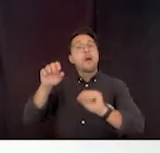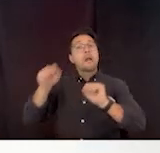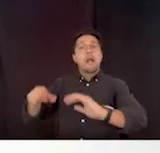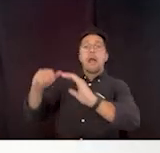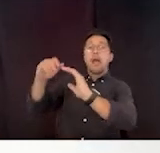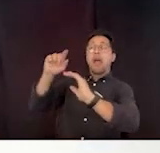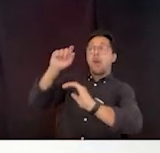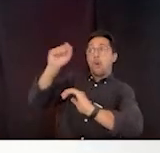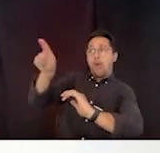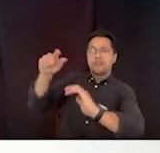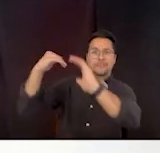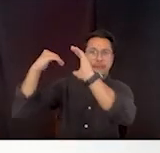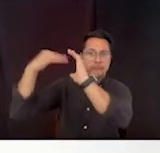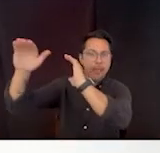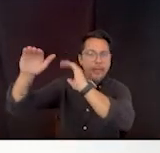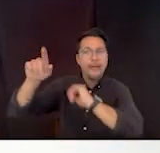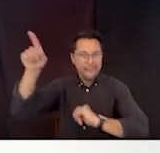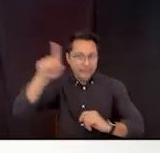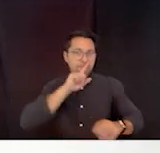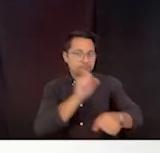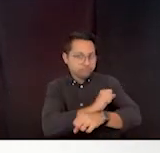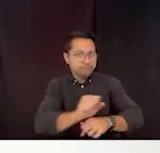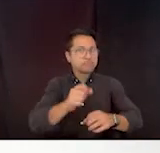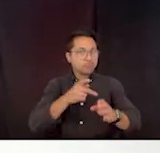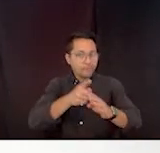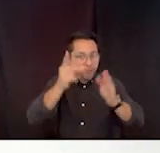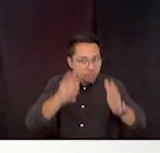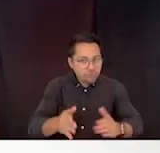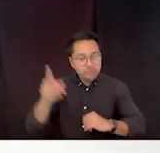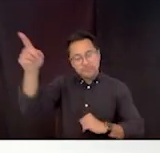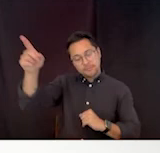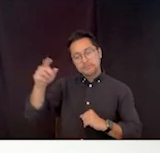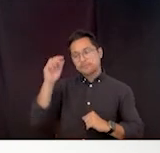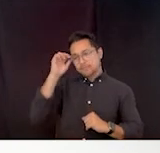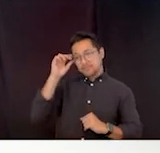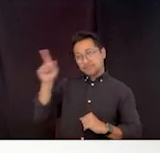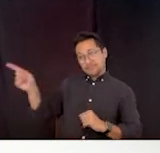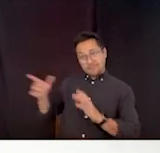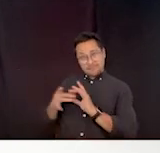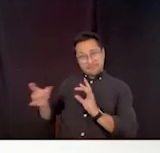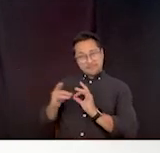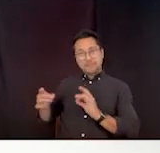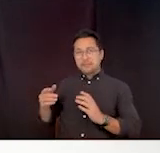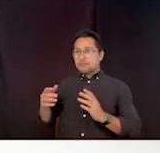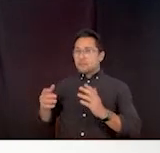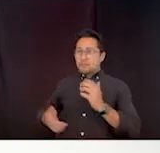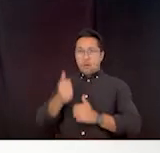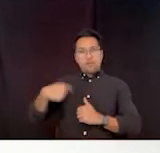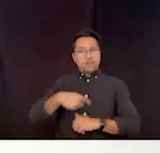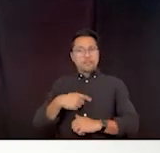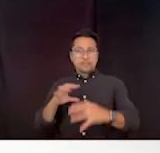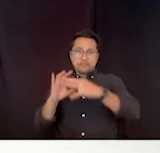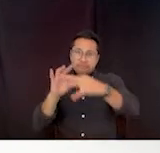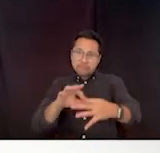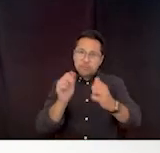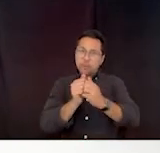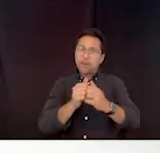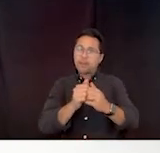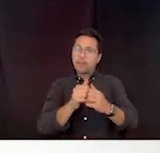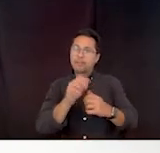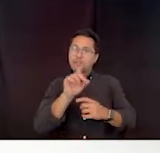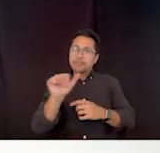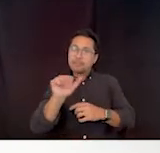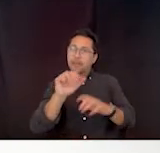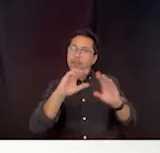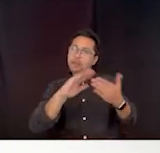these people who are actually professionals within the industry. As Amy mentioned, most of us all have a personal connection to the disabilities communities as well.